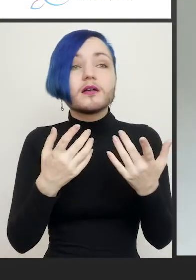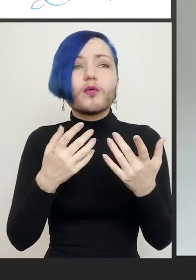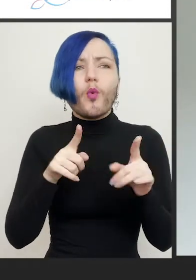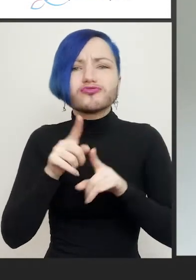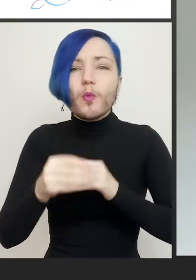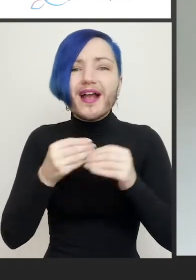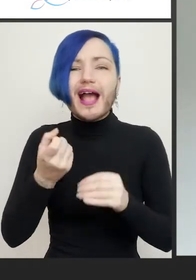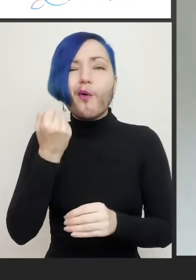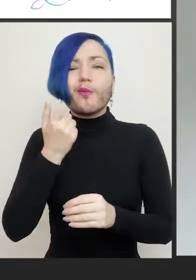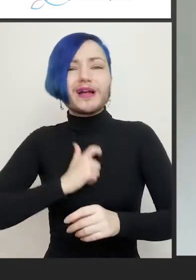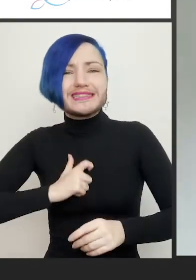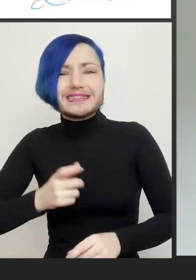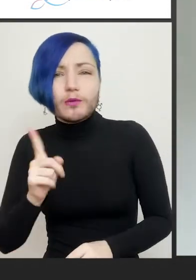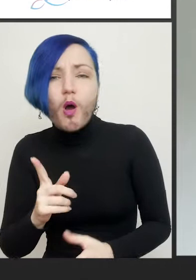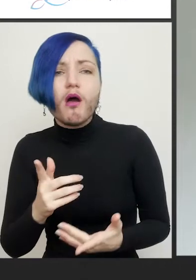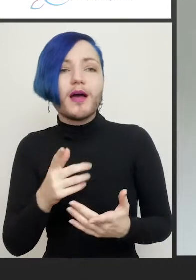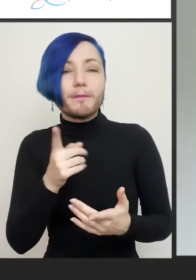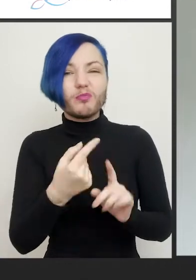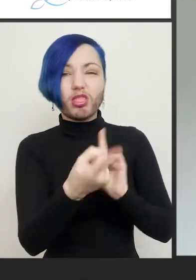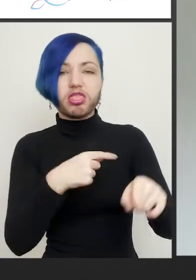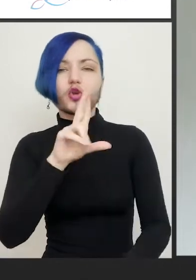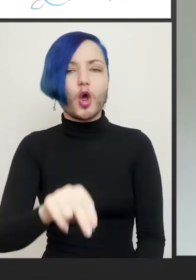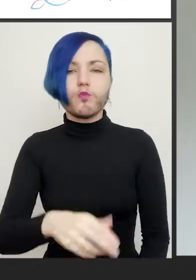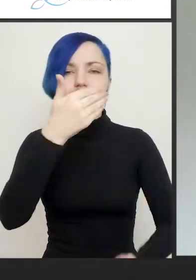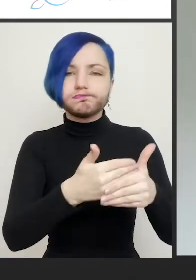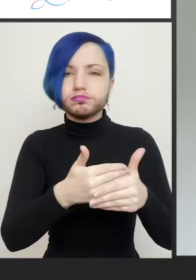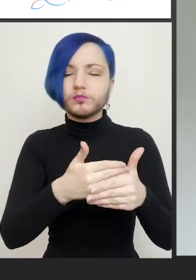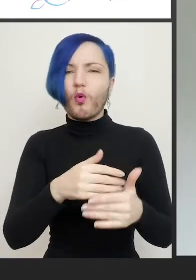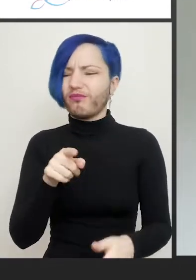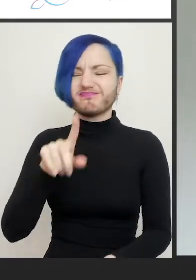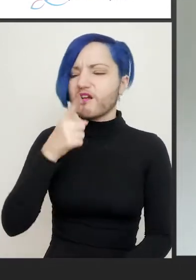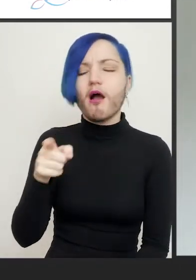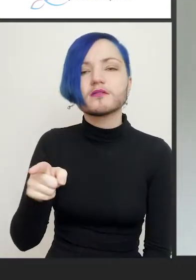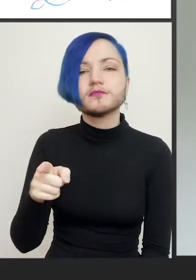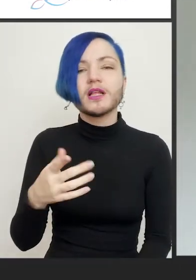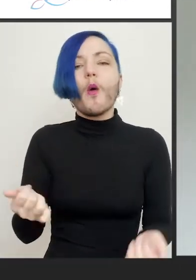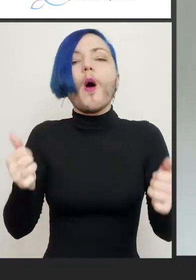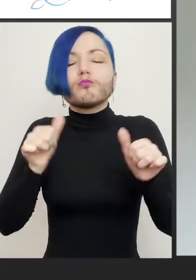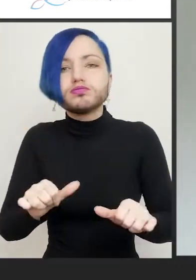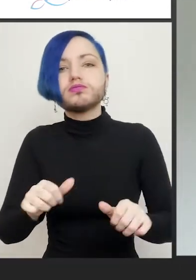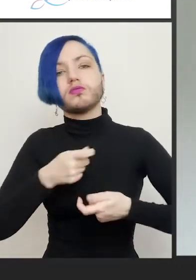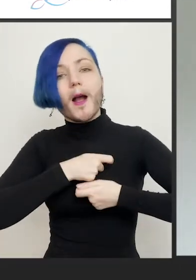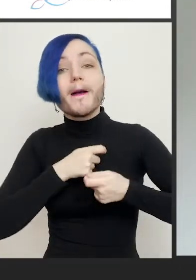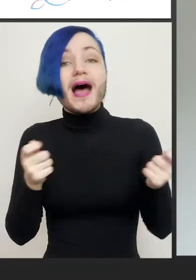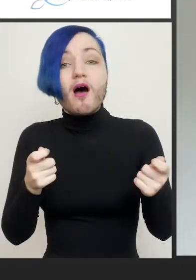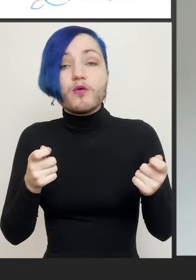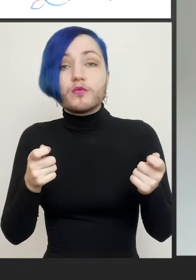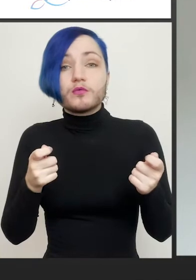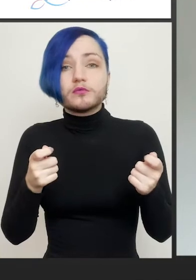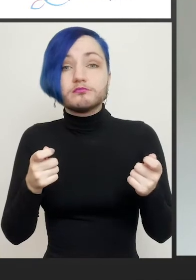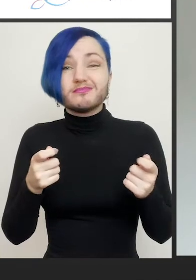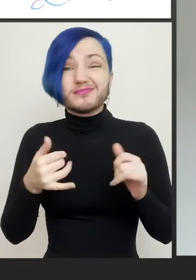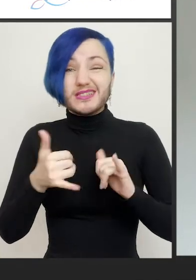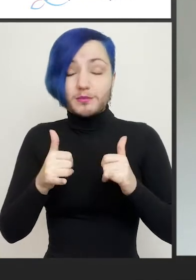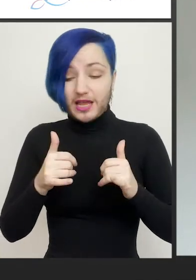you were told no, or you were told no, you can't do this or whatever, and then you finally get there. It can cause up a lot of pent